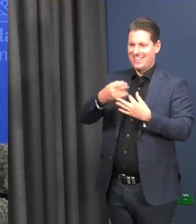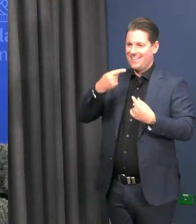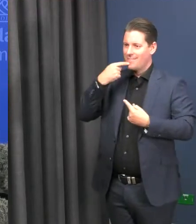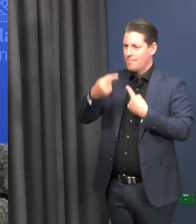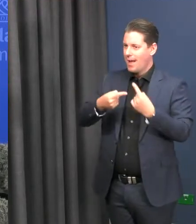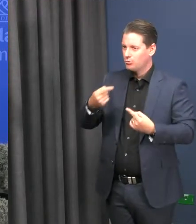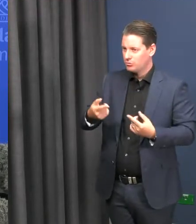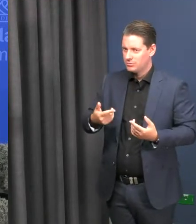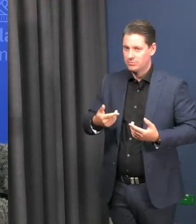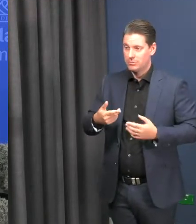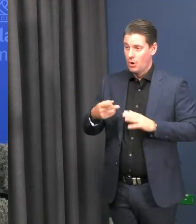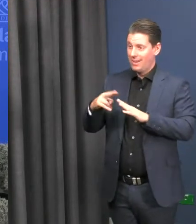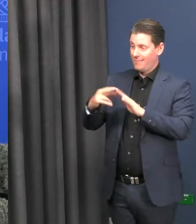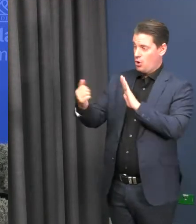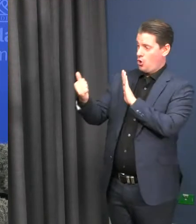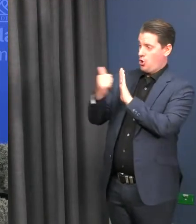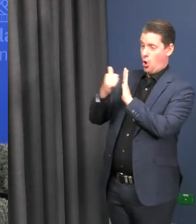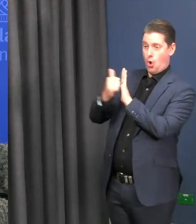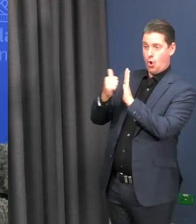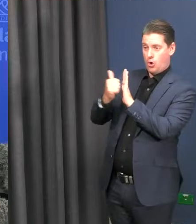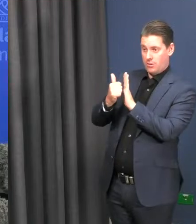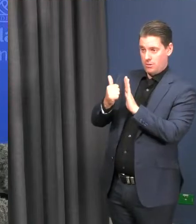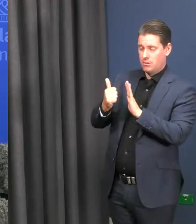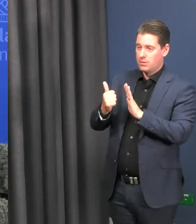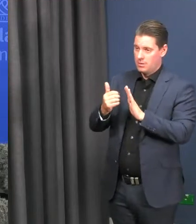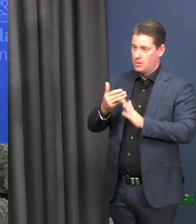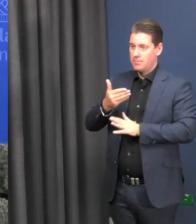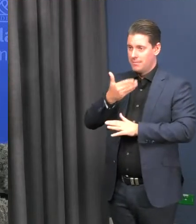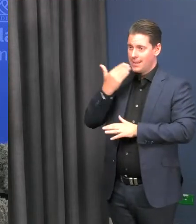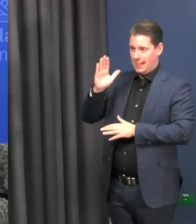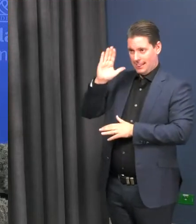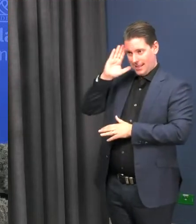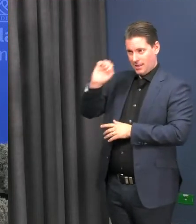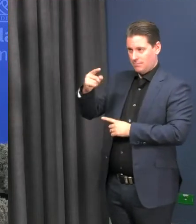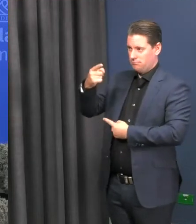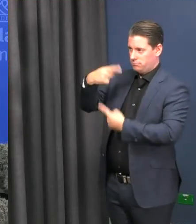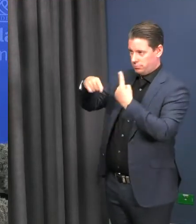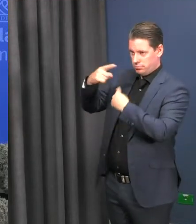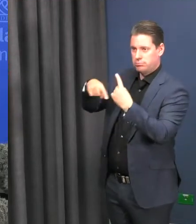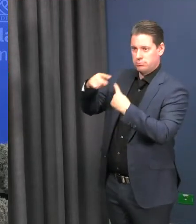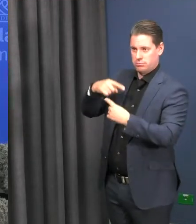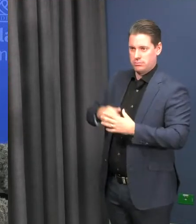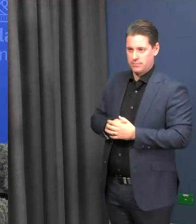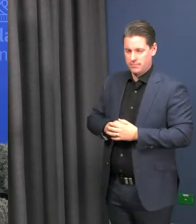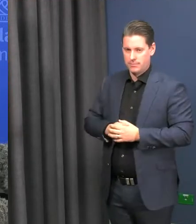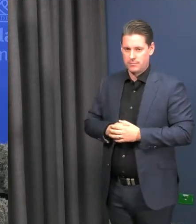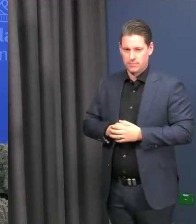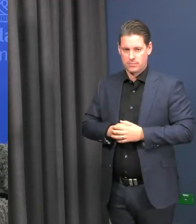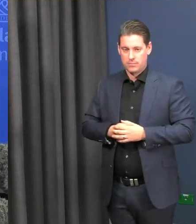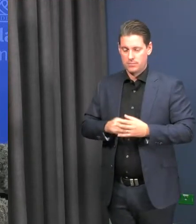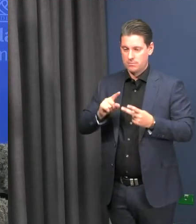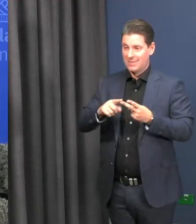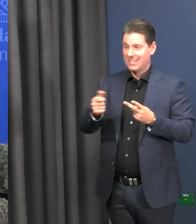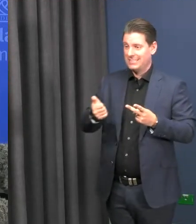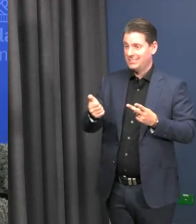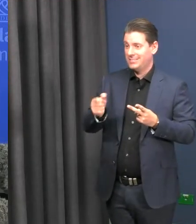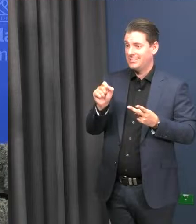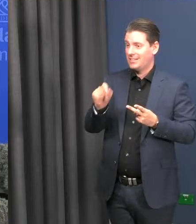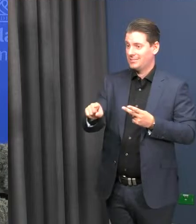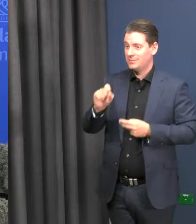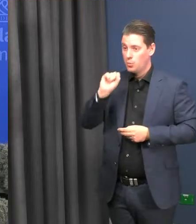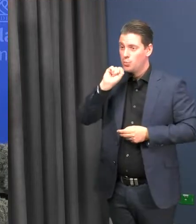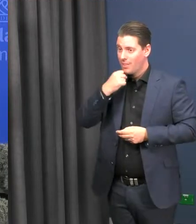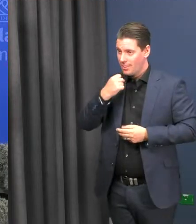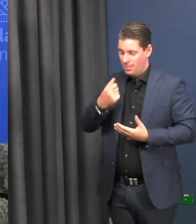If somebody knocks on your front door, it's a good thing to listen to them. There's also the option that there'll be text messages sent,